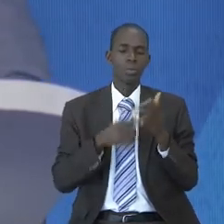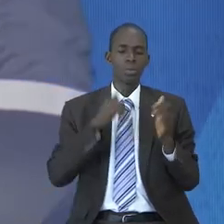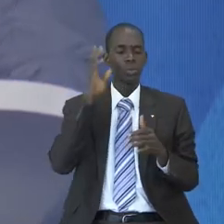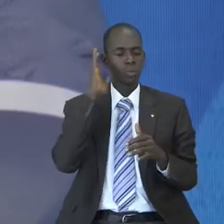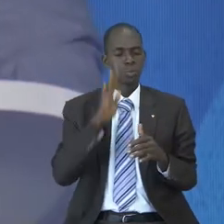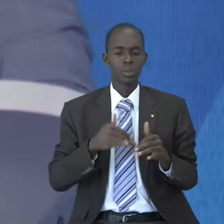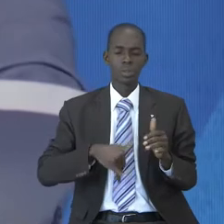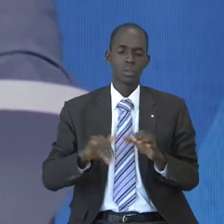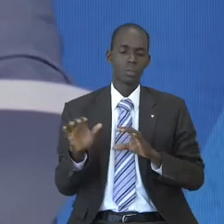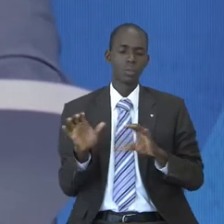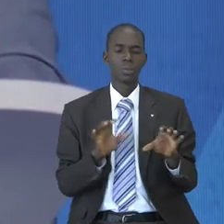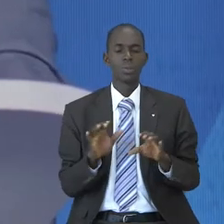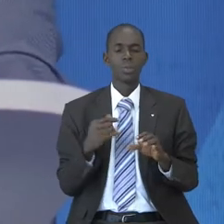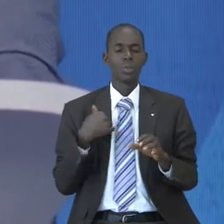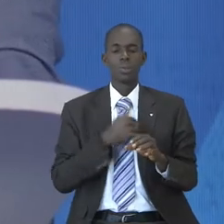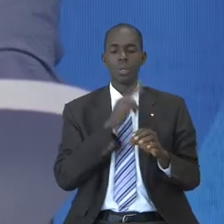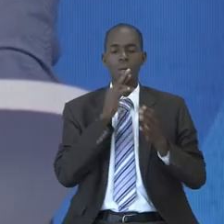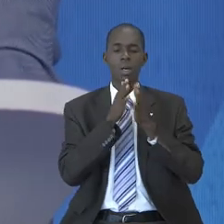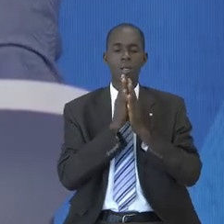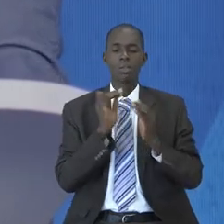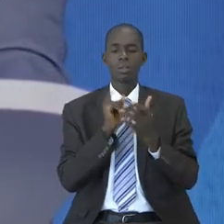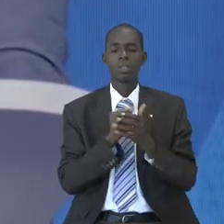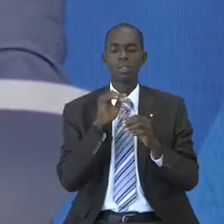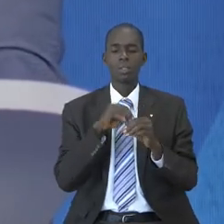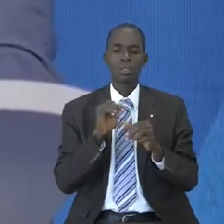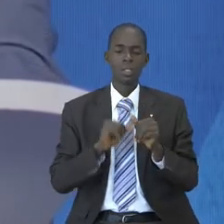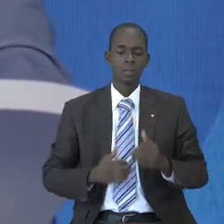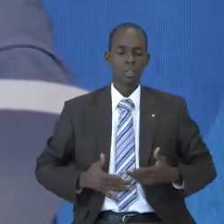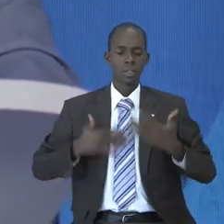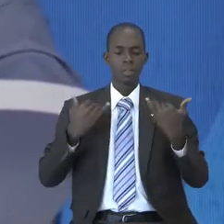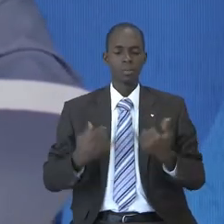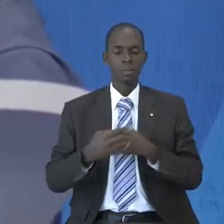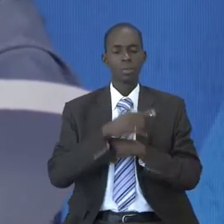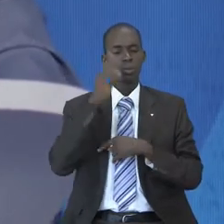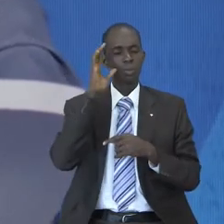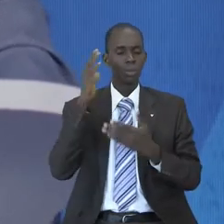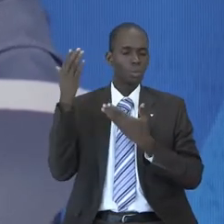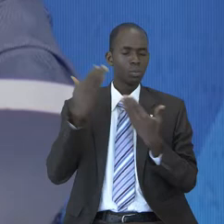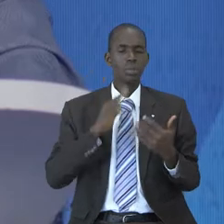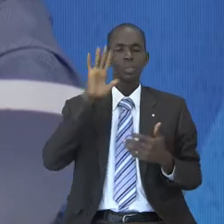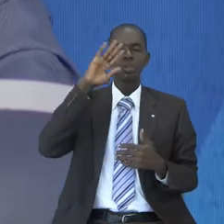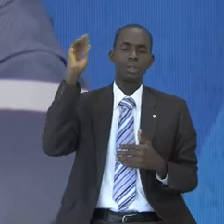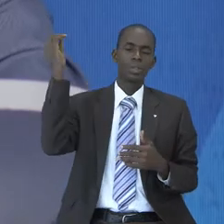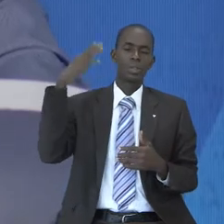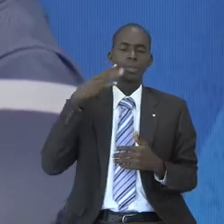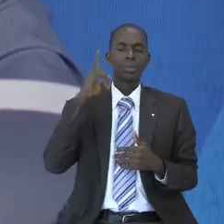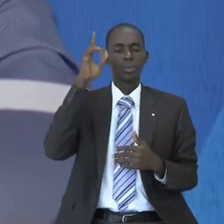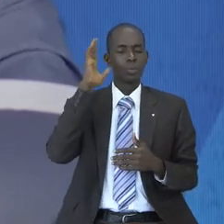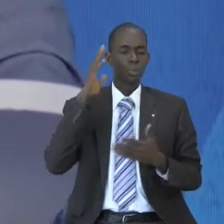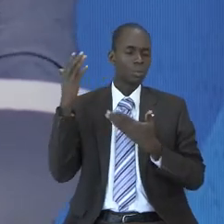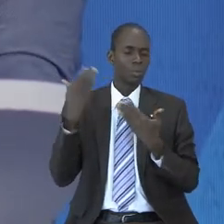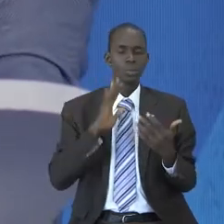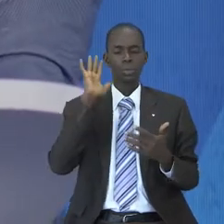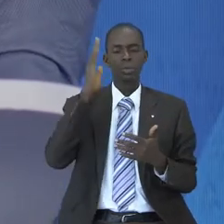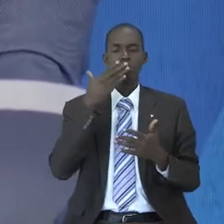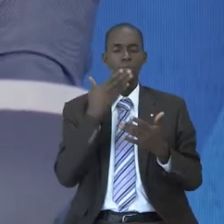asking, oh Lord, that in every life today, you bring your grace, and you bring your goodness, and